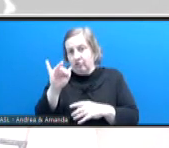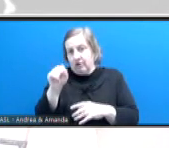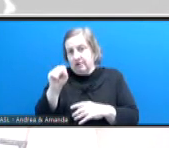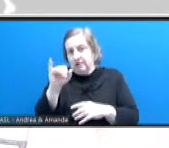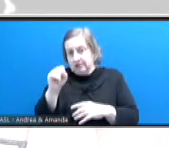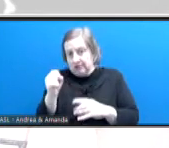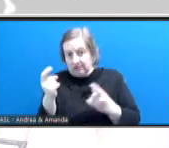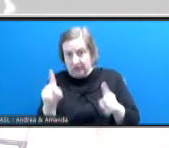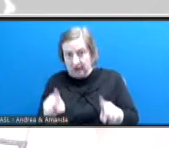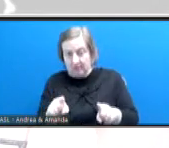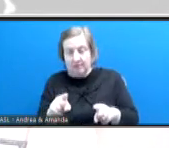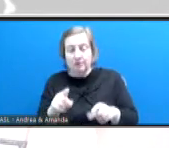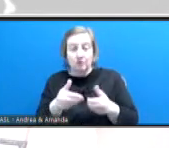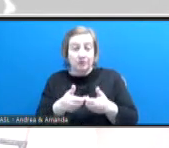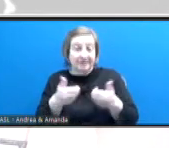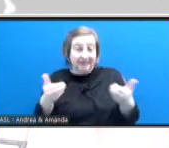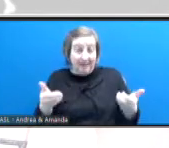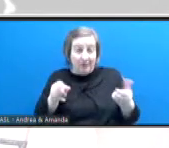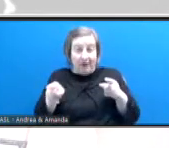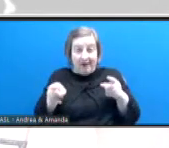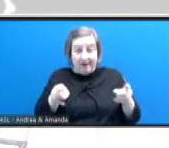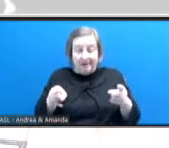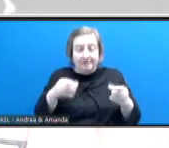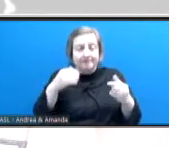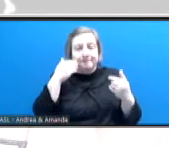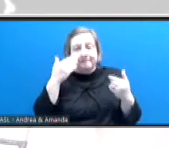separate out those two.